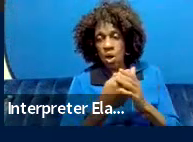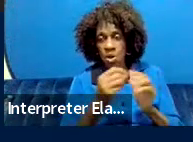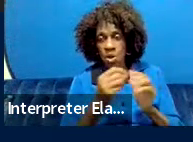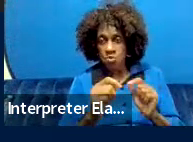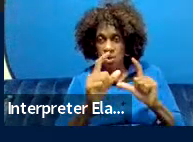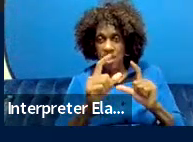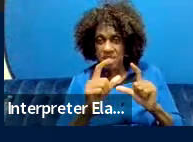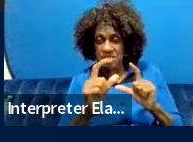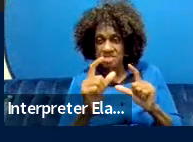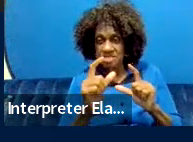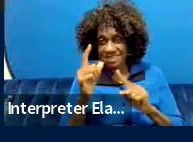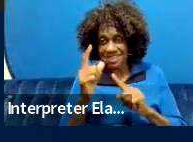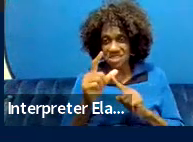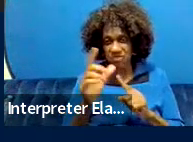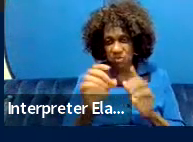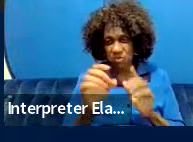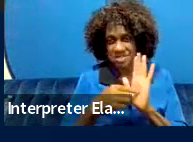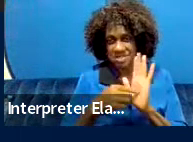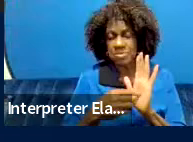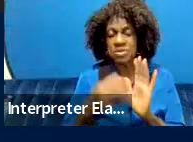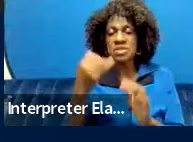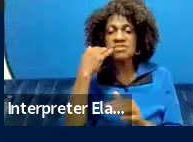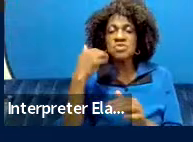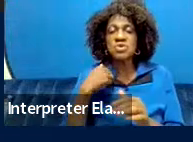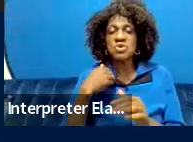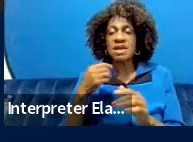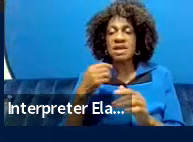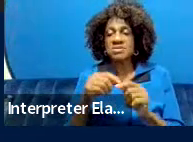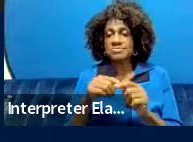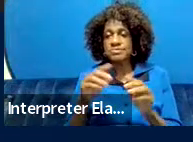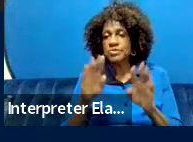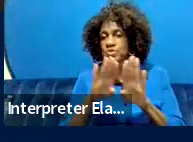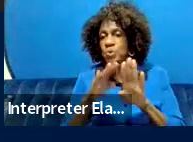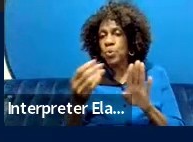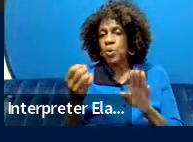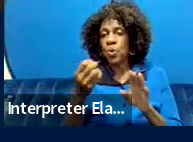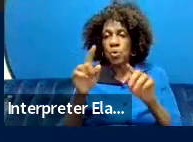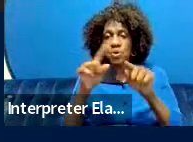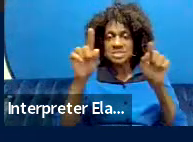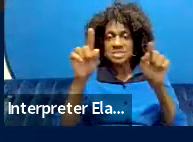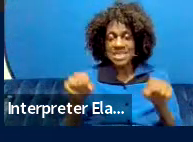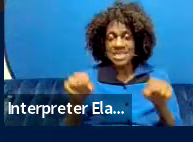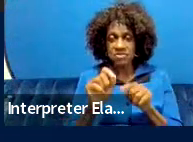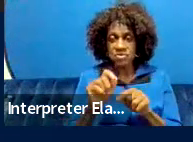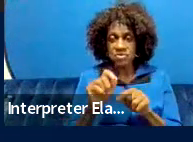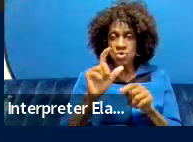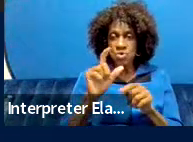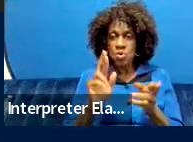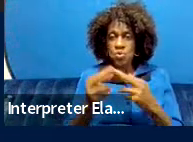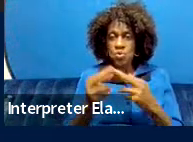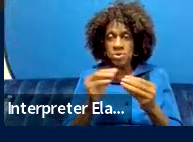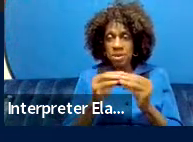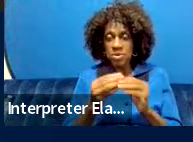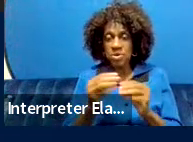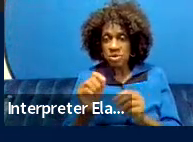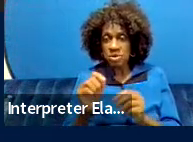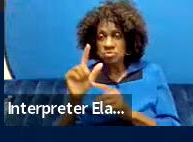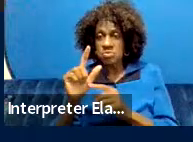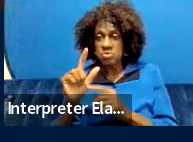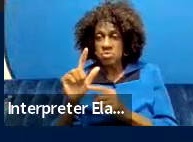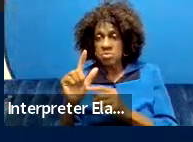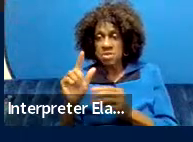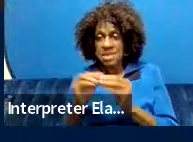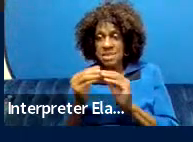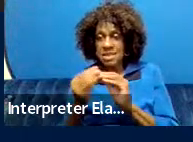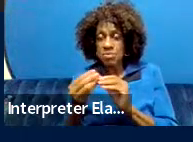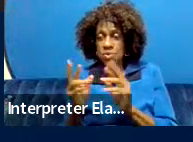characters. For example, if you have a sign on a door where you have a raised character room number and a raised character room name, you could